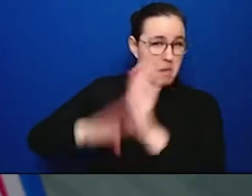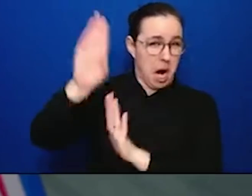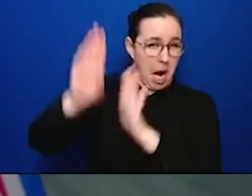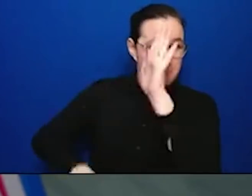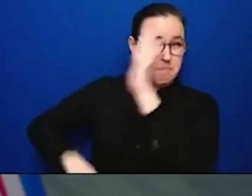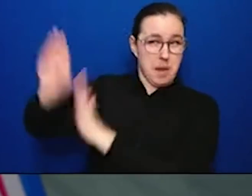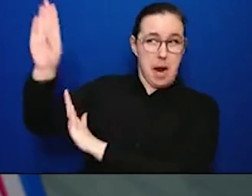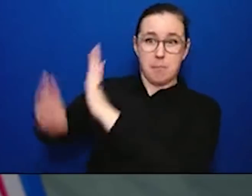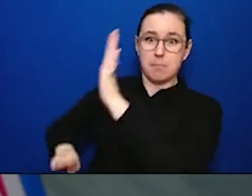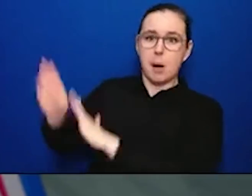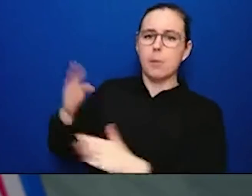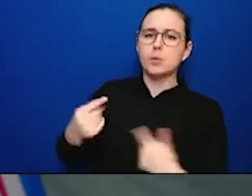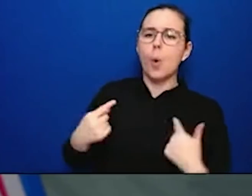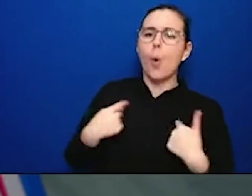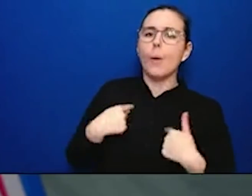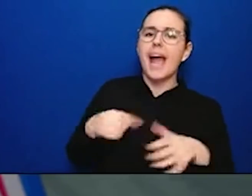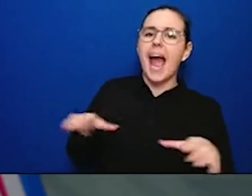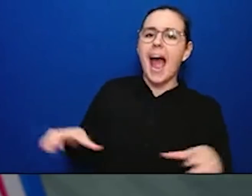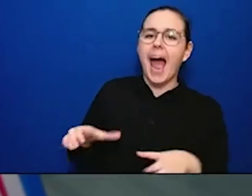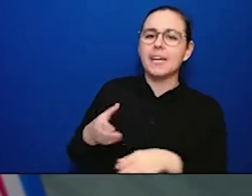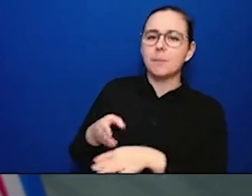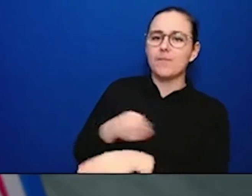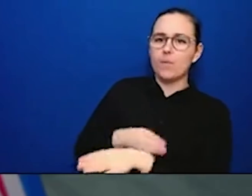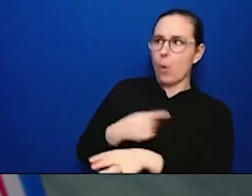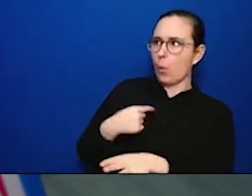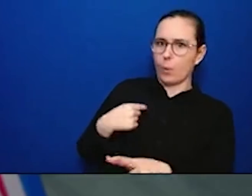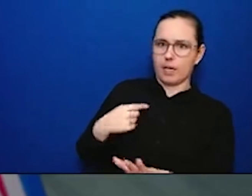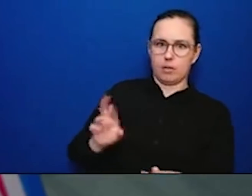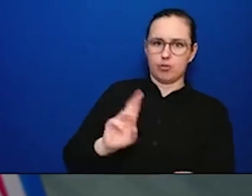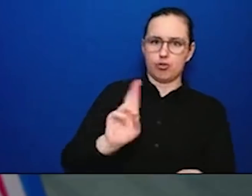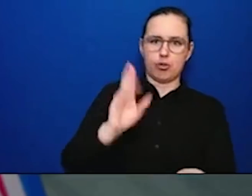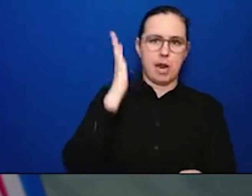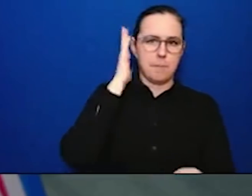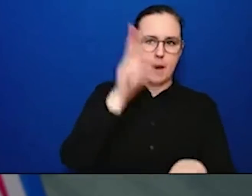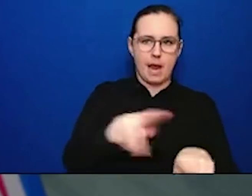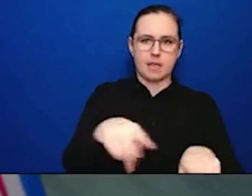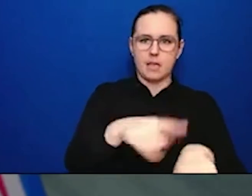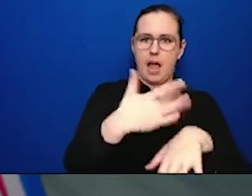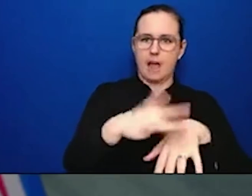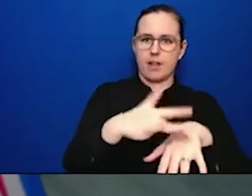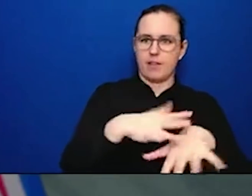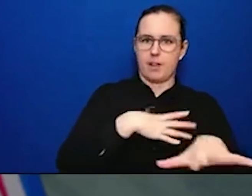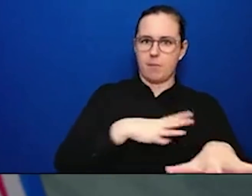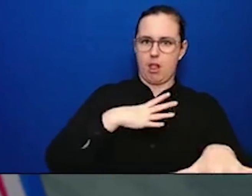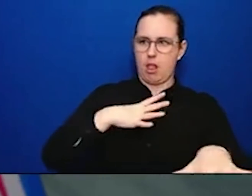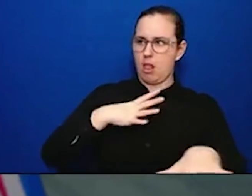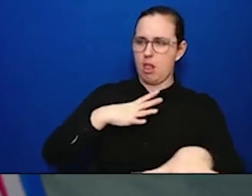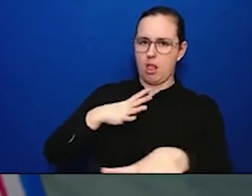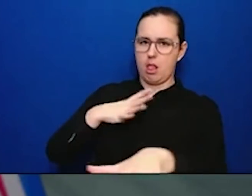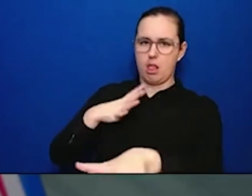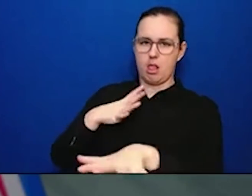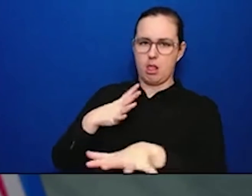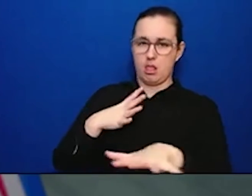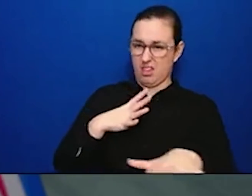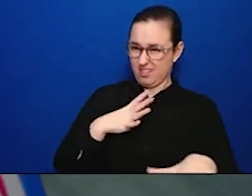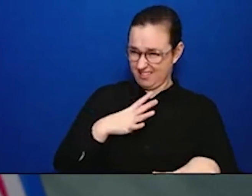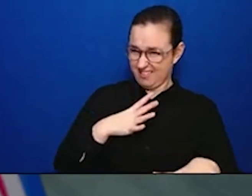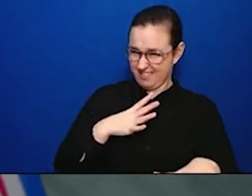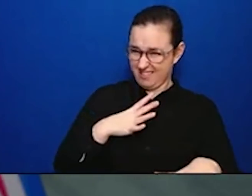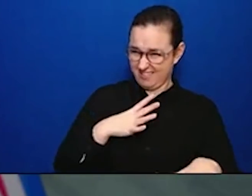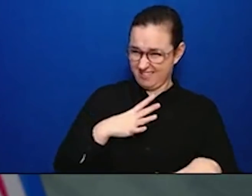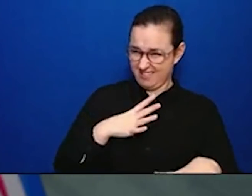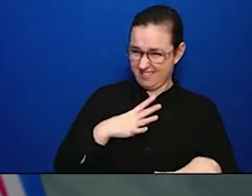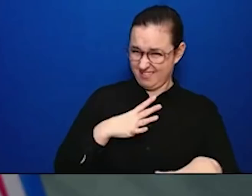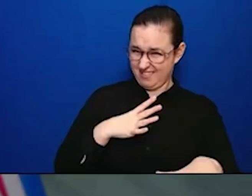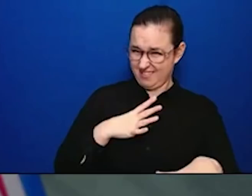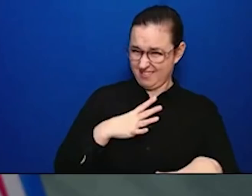to focus our immunization, our booster program on those that are most vulnerable was a decision that was